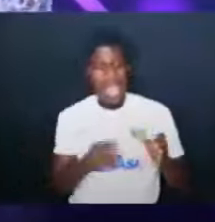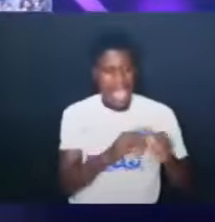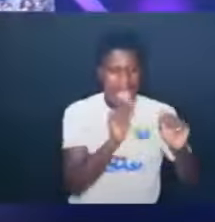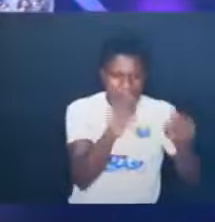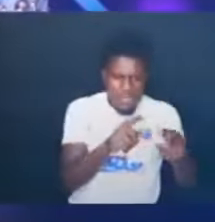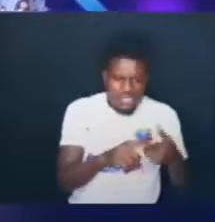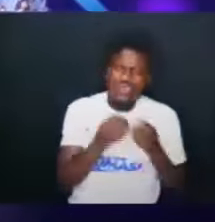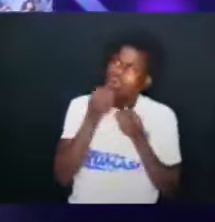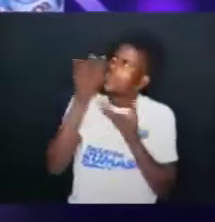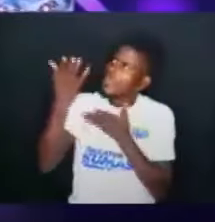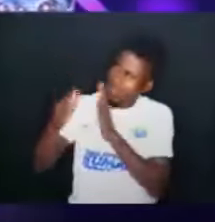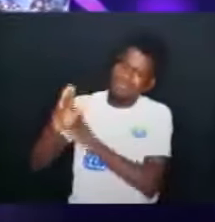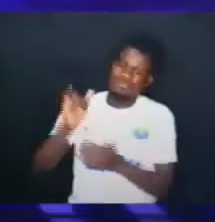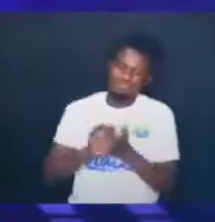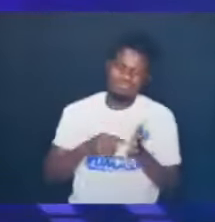Nowadays,